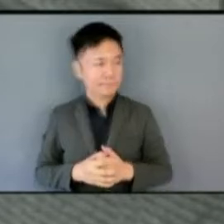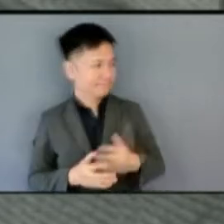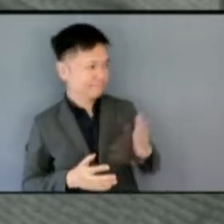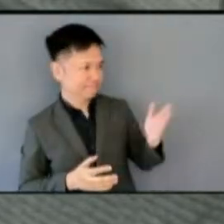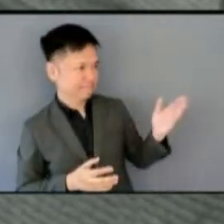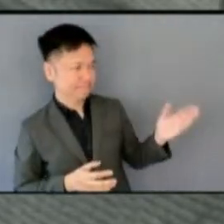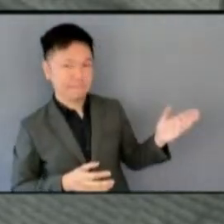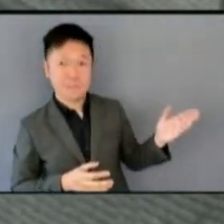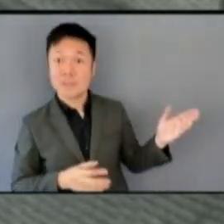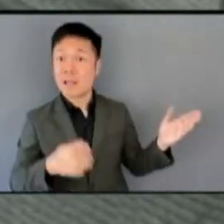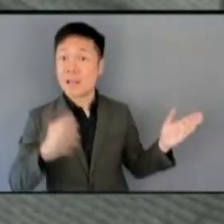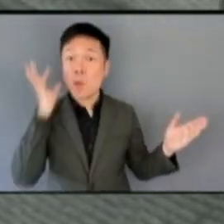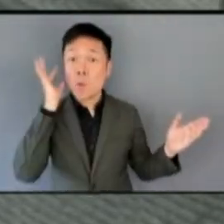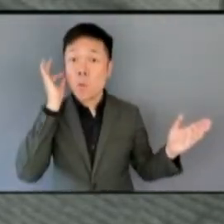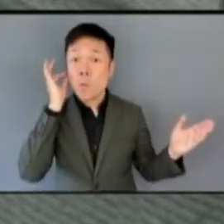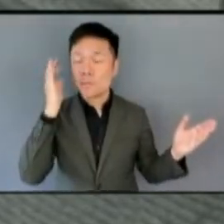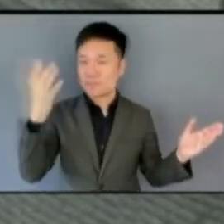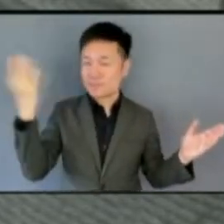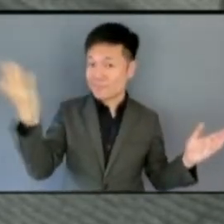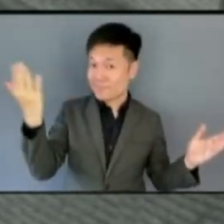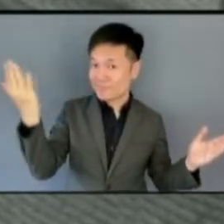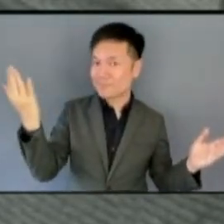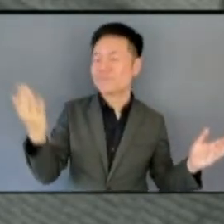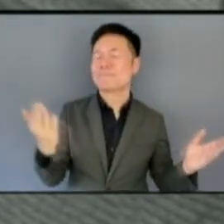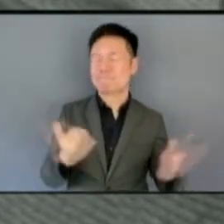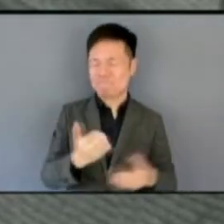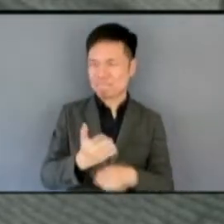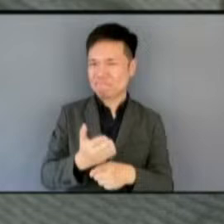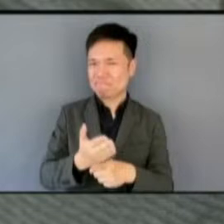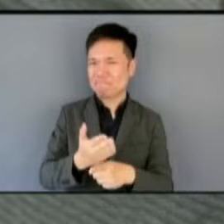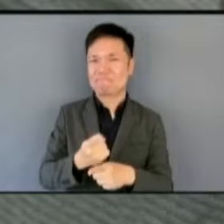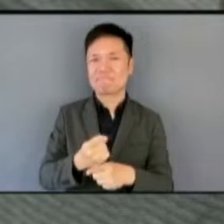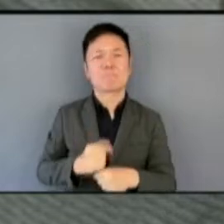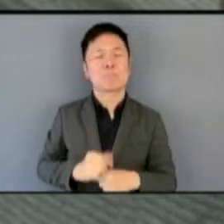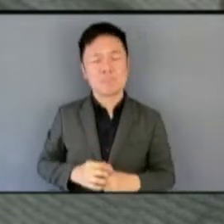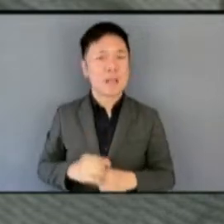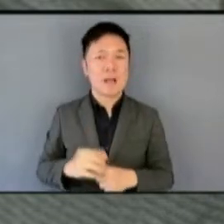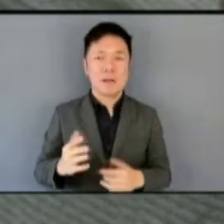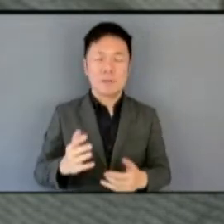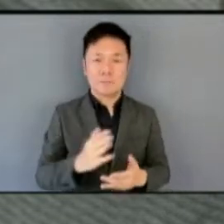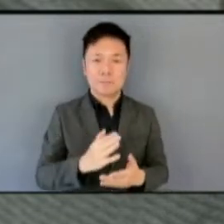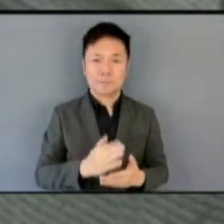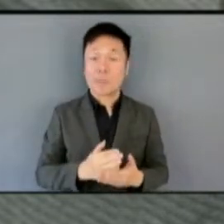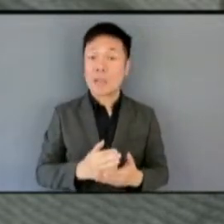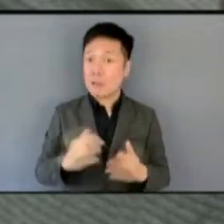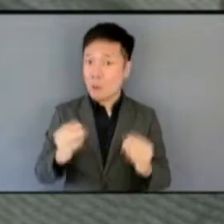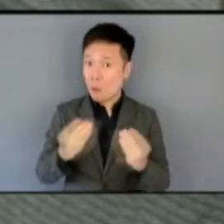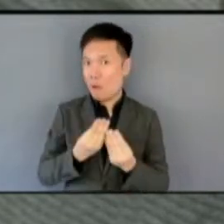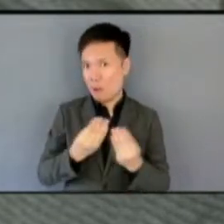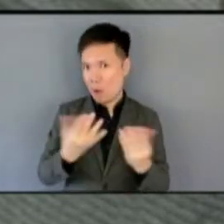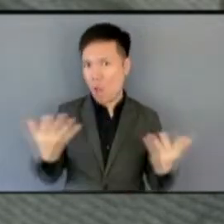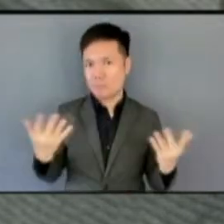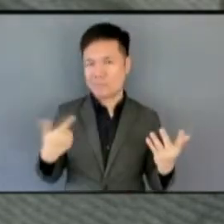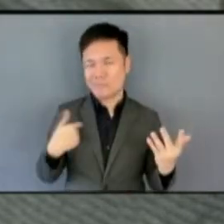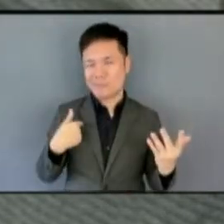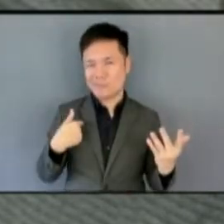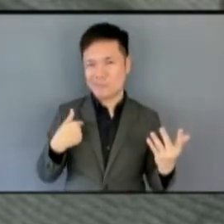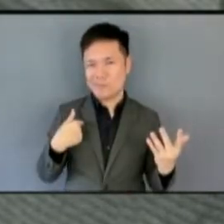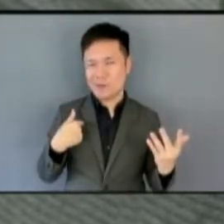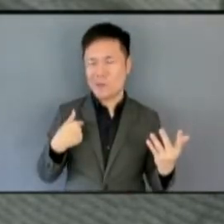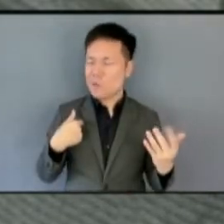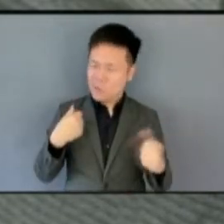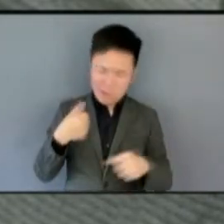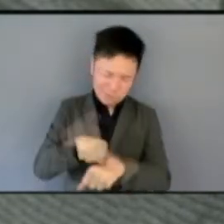the lady just also mentioned, I think there are also still a lot that we have to do